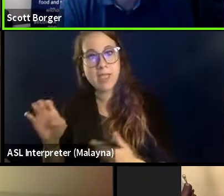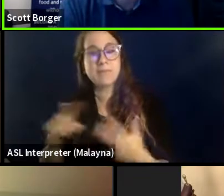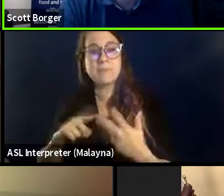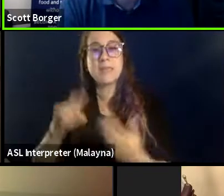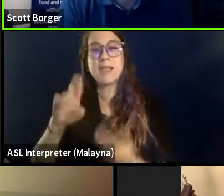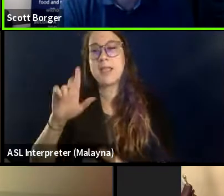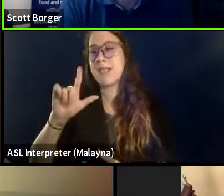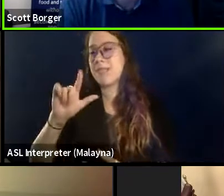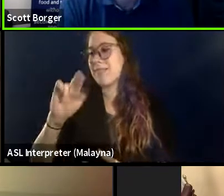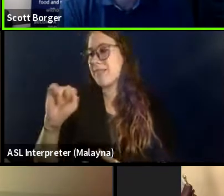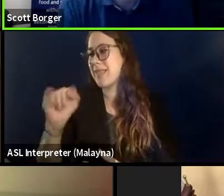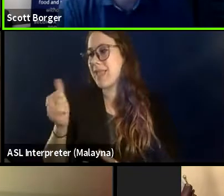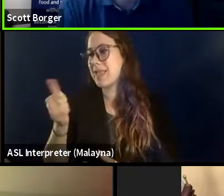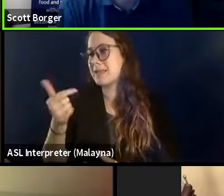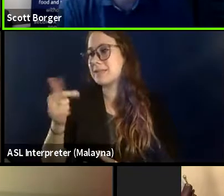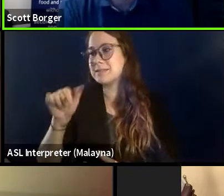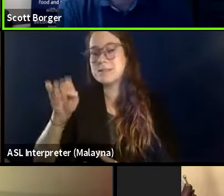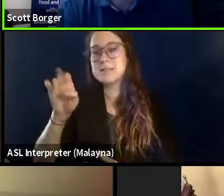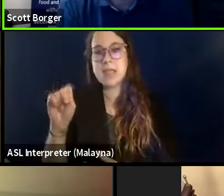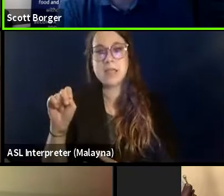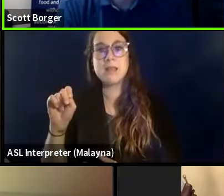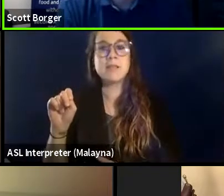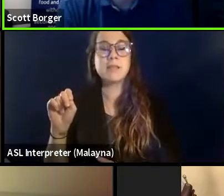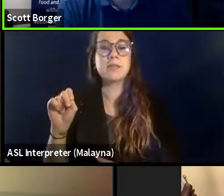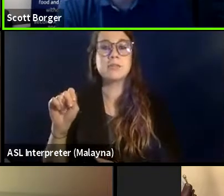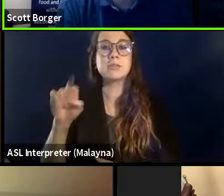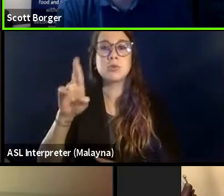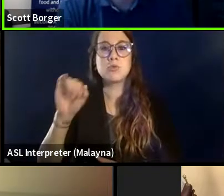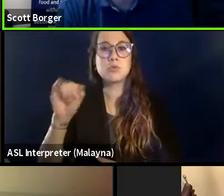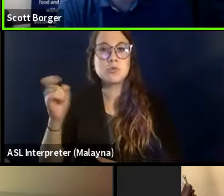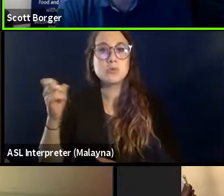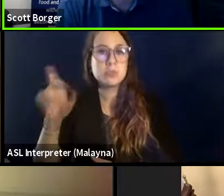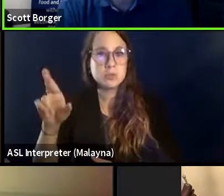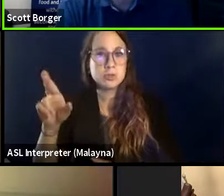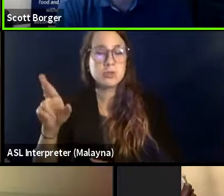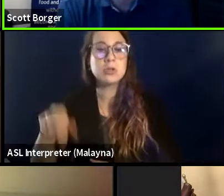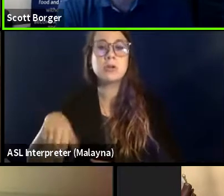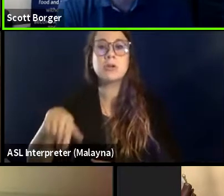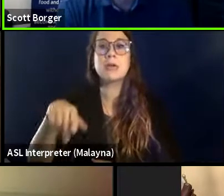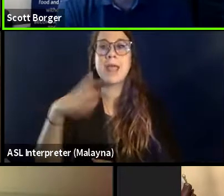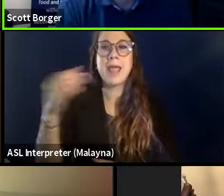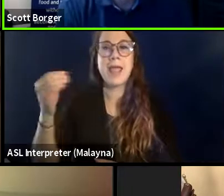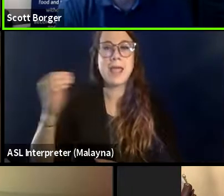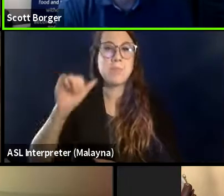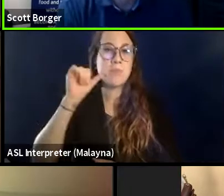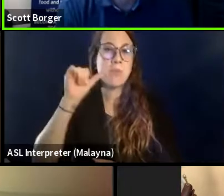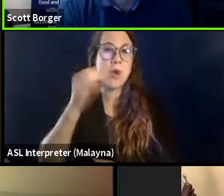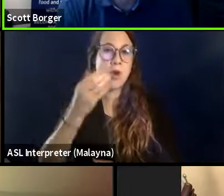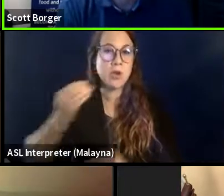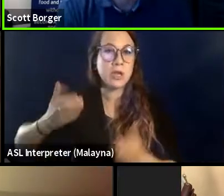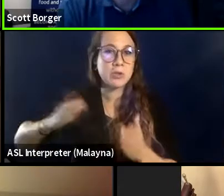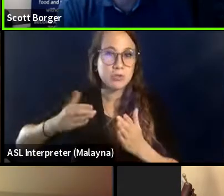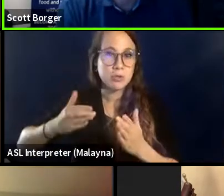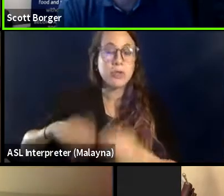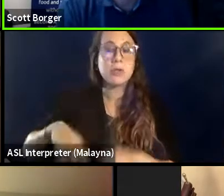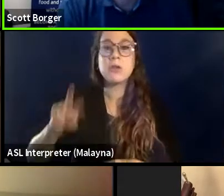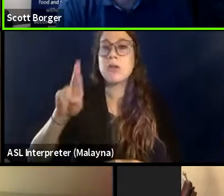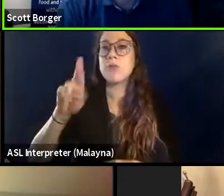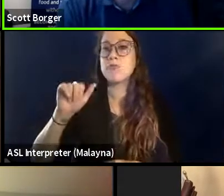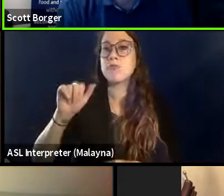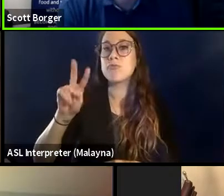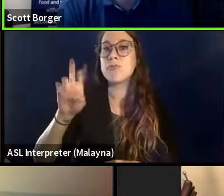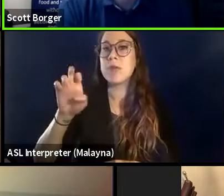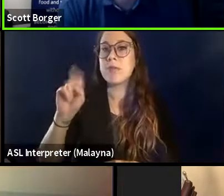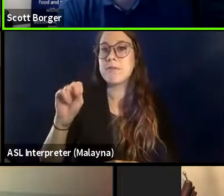Royal Rooster and Wings and More Wings and Langston Grill, Bar and Grill. And then Ravenhook Bakery is